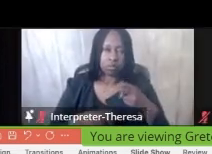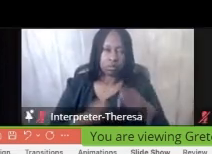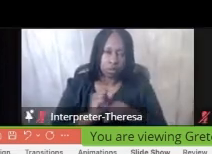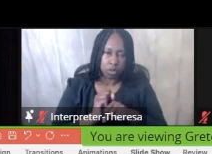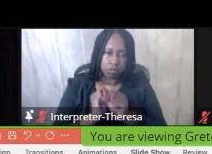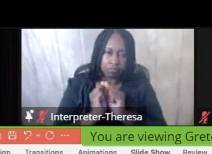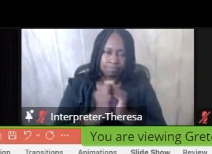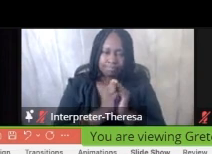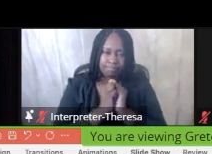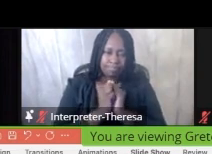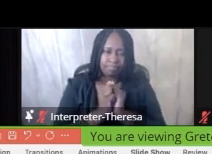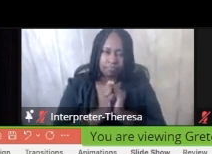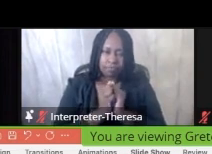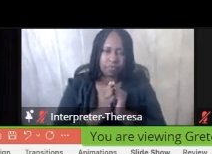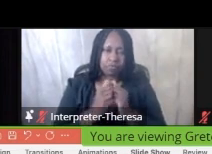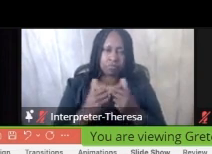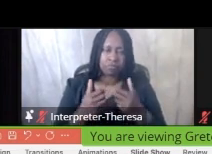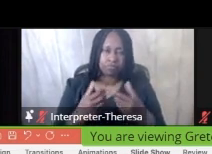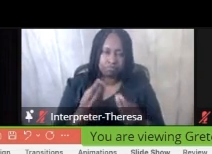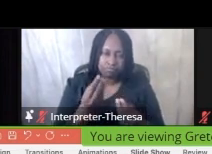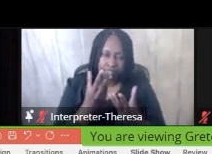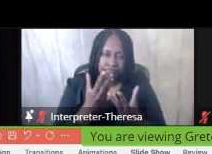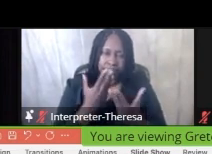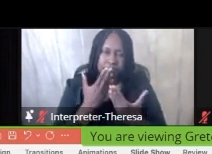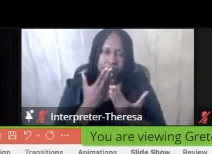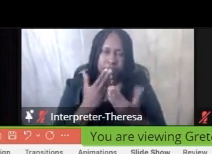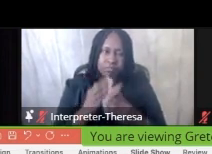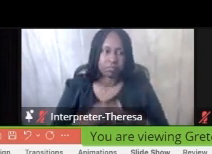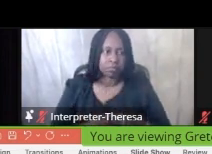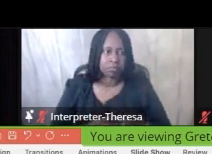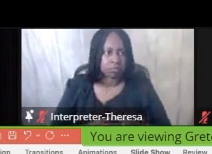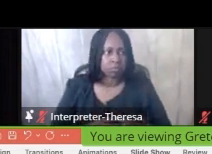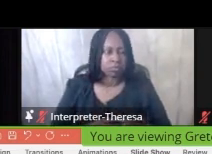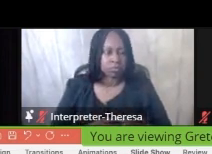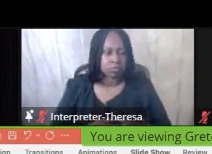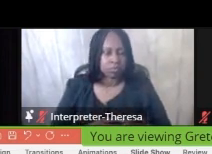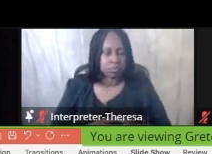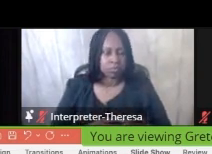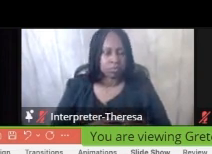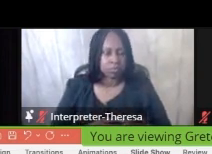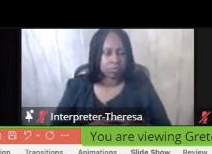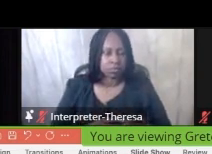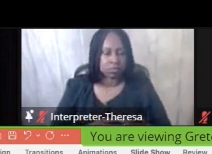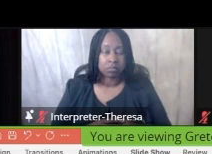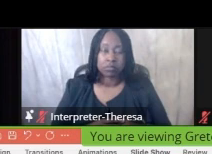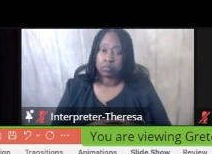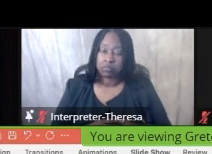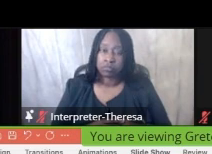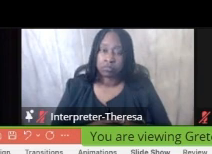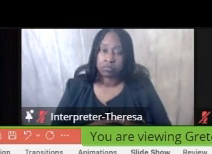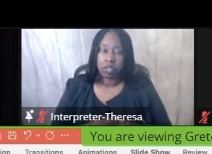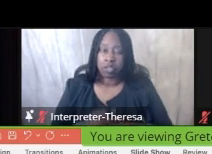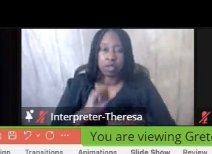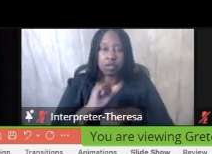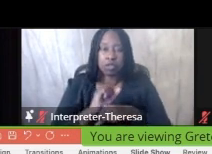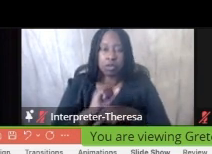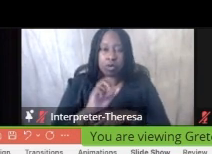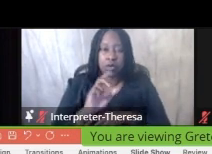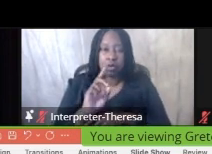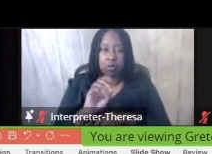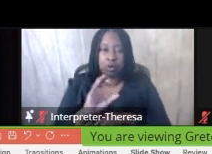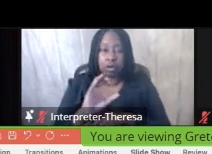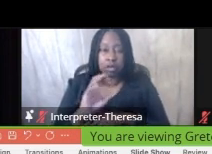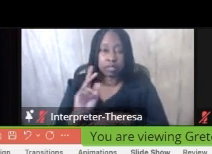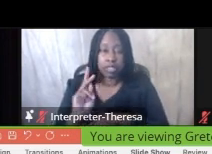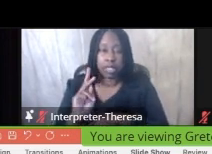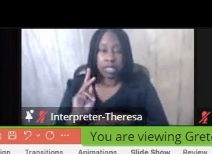together. I want you to look at the working deck and see how